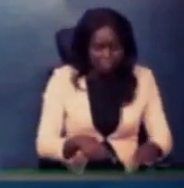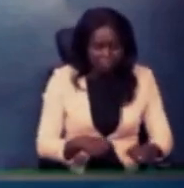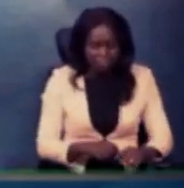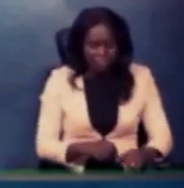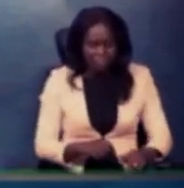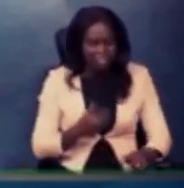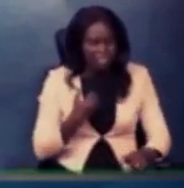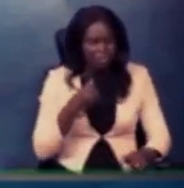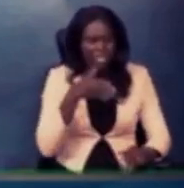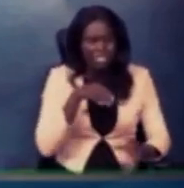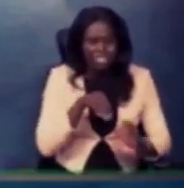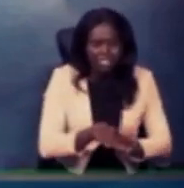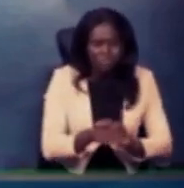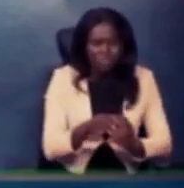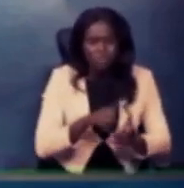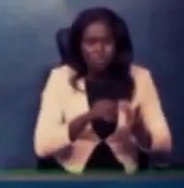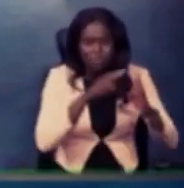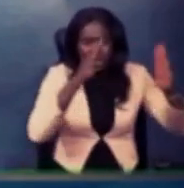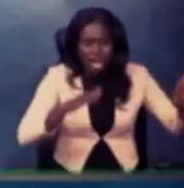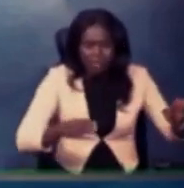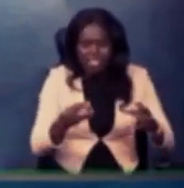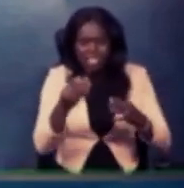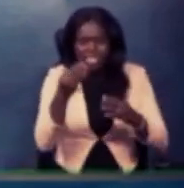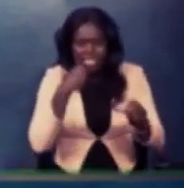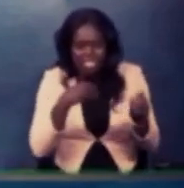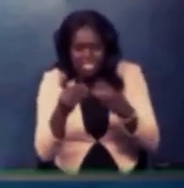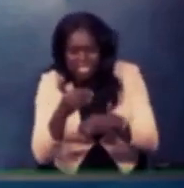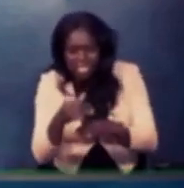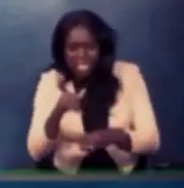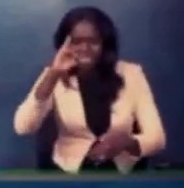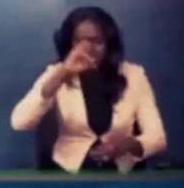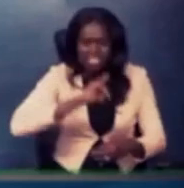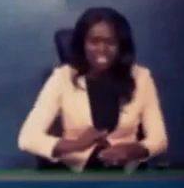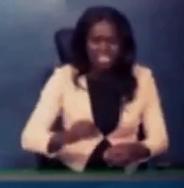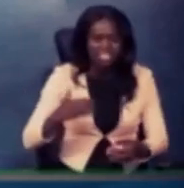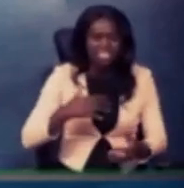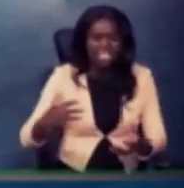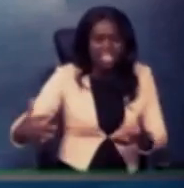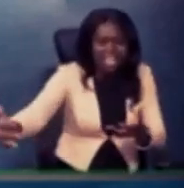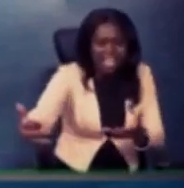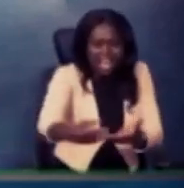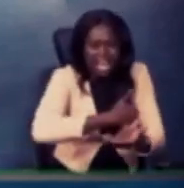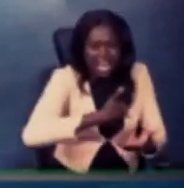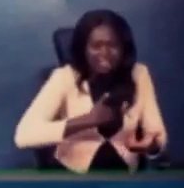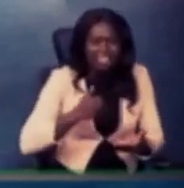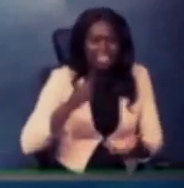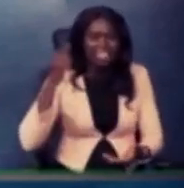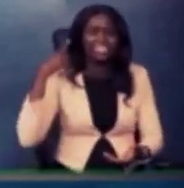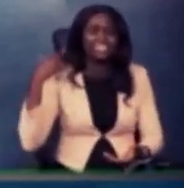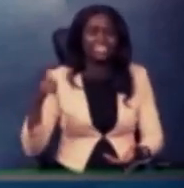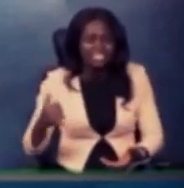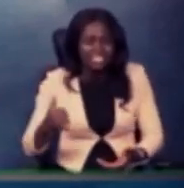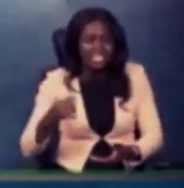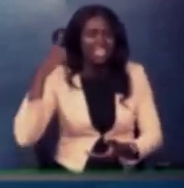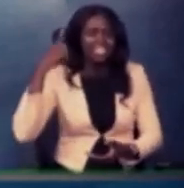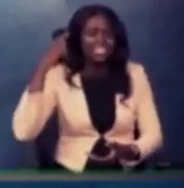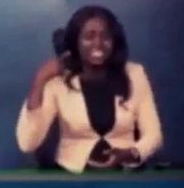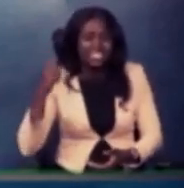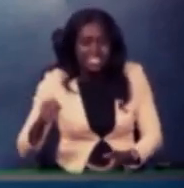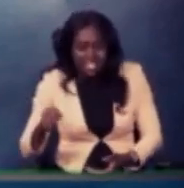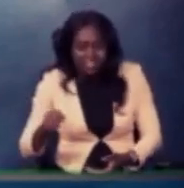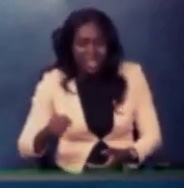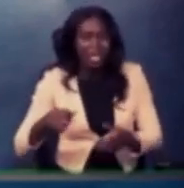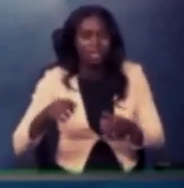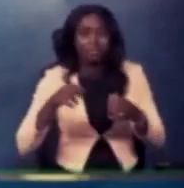eat and drink and carried then silver and gold, say prepared blessings, and raiment, and went